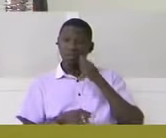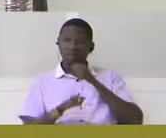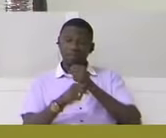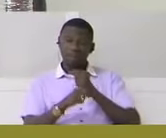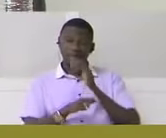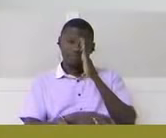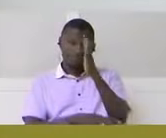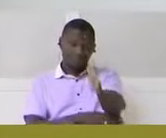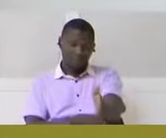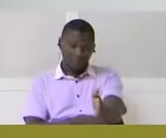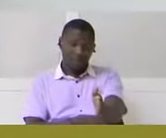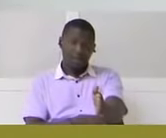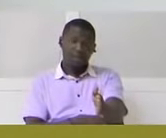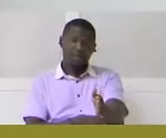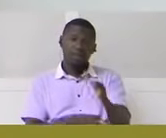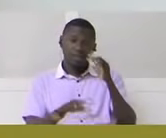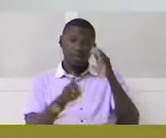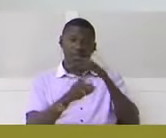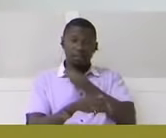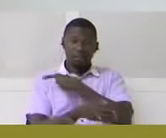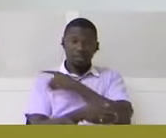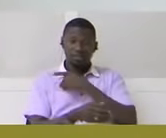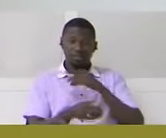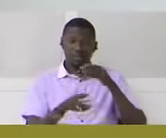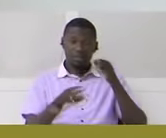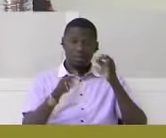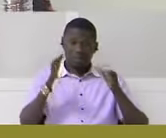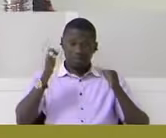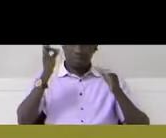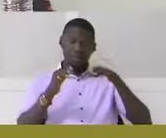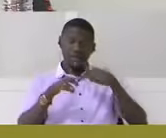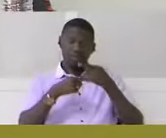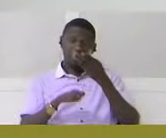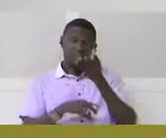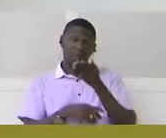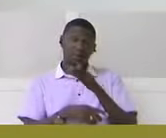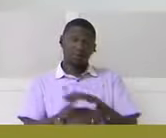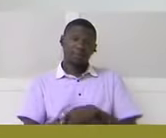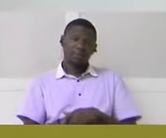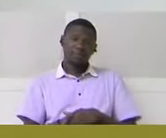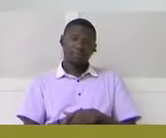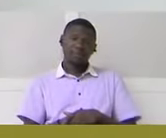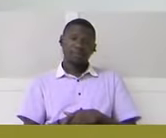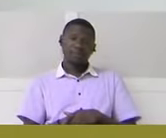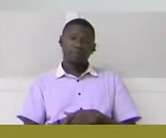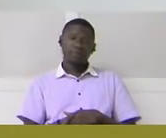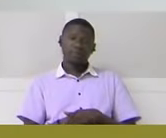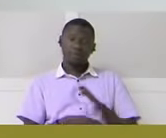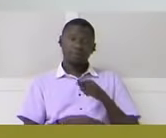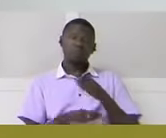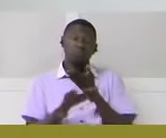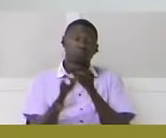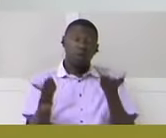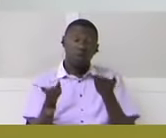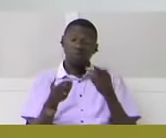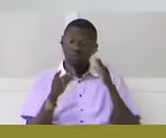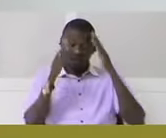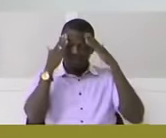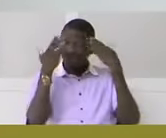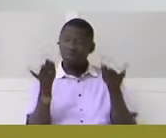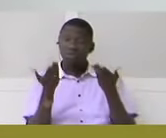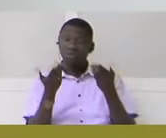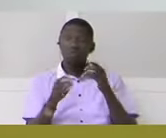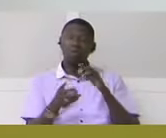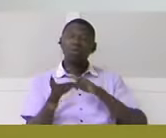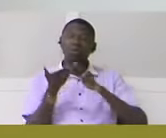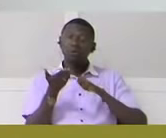le wo ko yin kono. This is why I said I cannot, because normally whatever happens, you know, there must be an